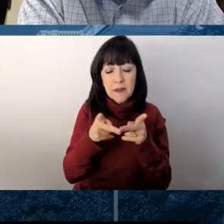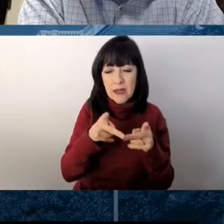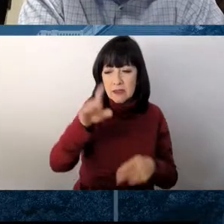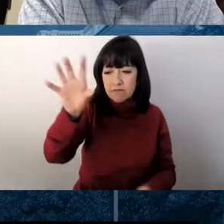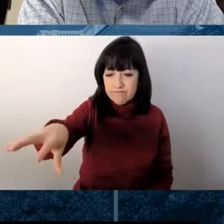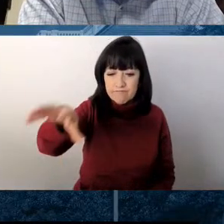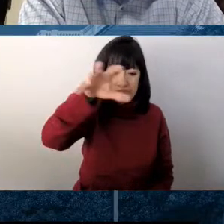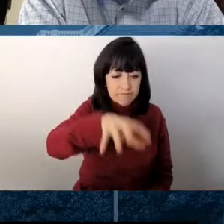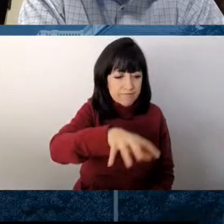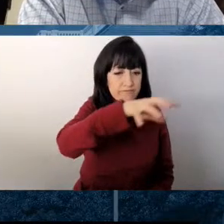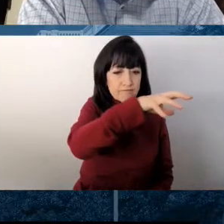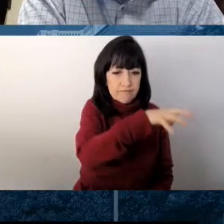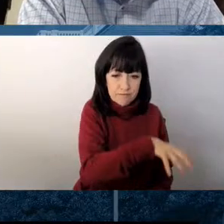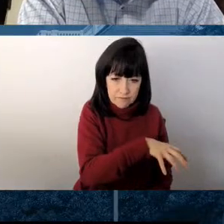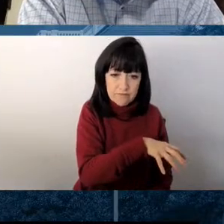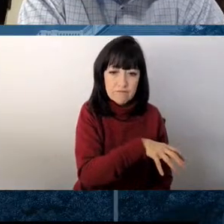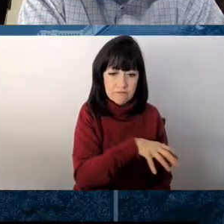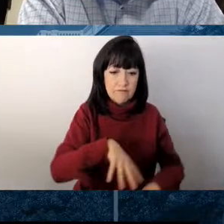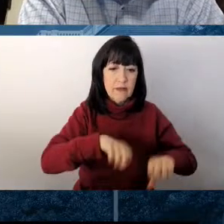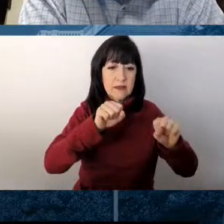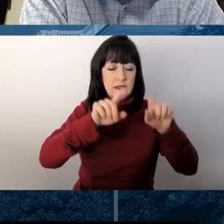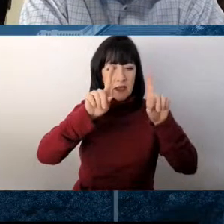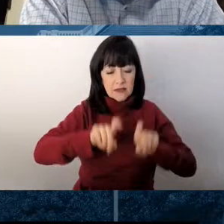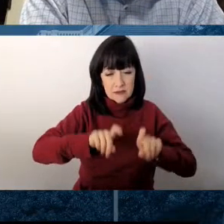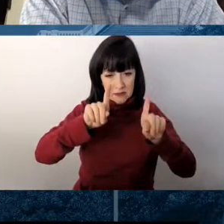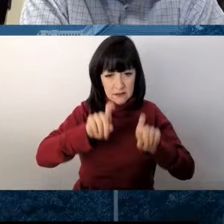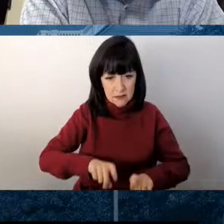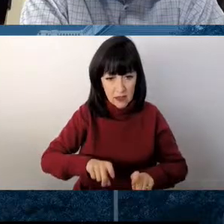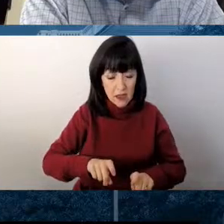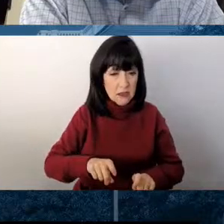the at-home process. With Vault, you can get the link at